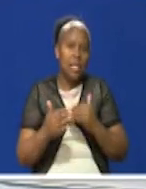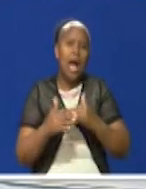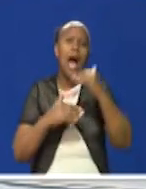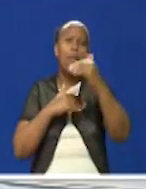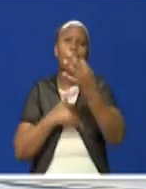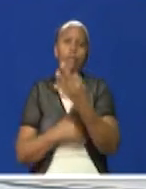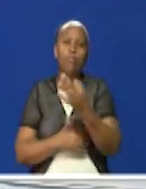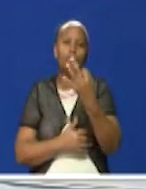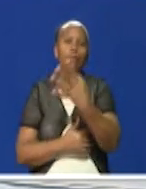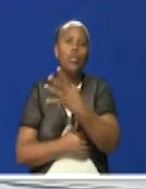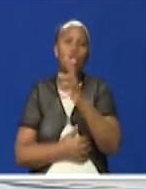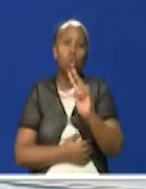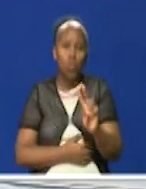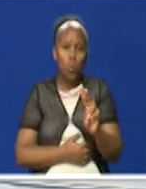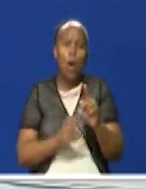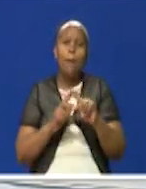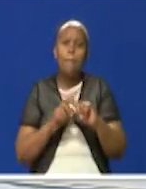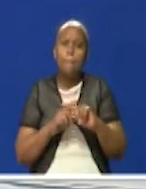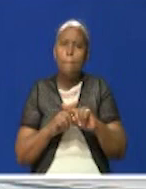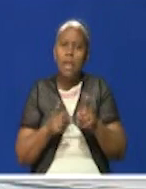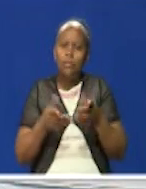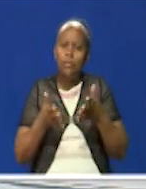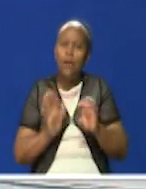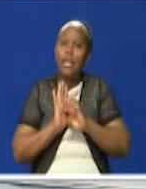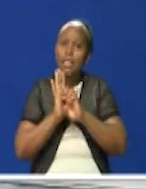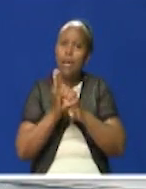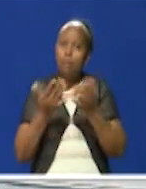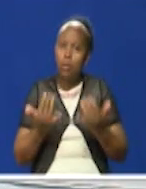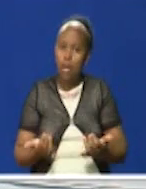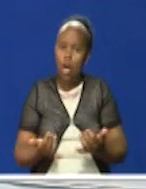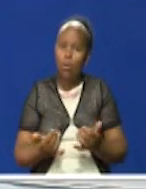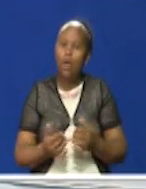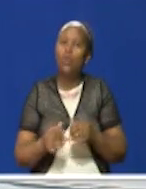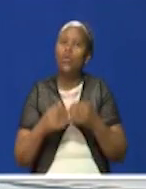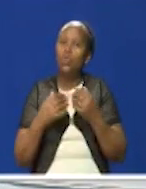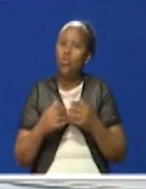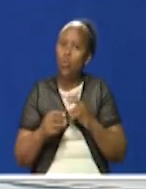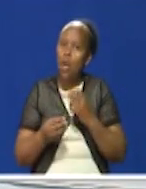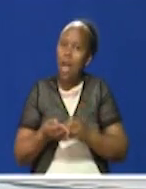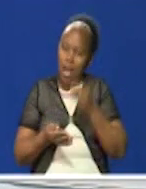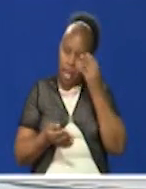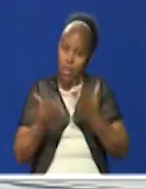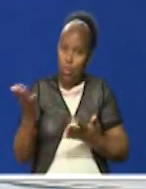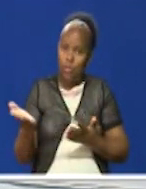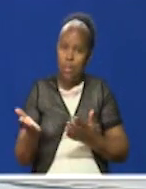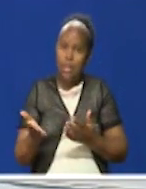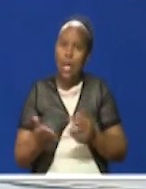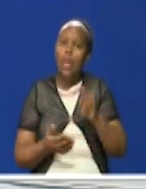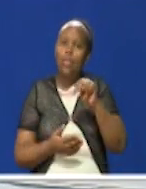42, but for our example, we are going to reach there. The multiples of